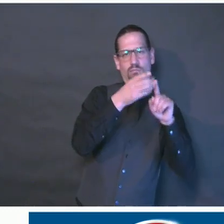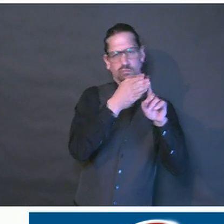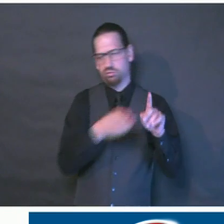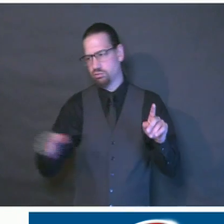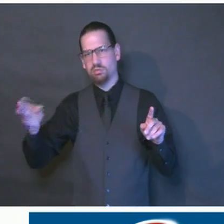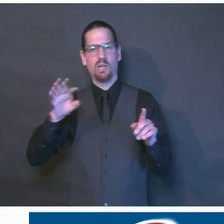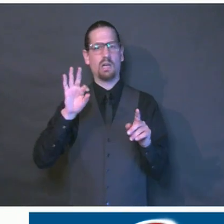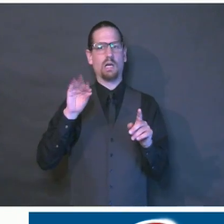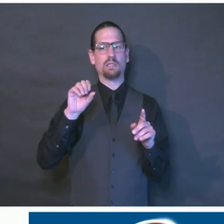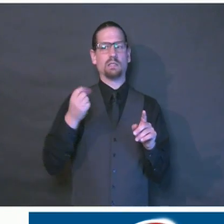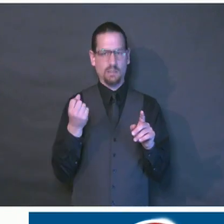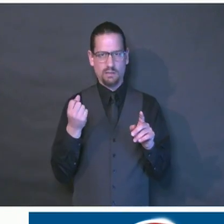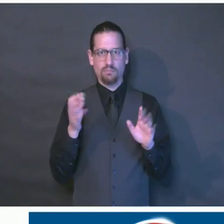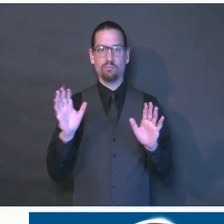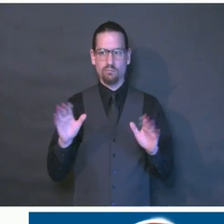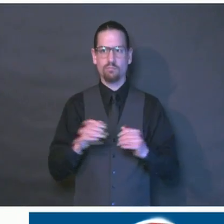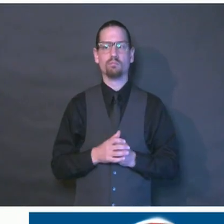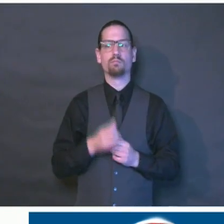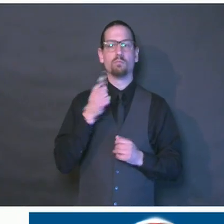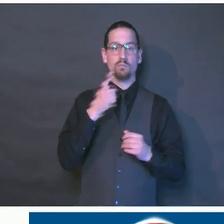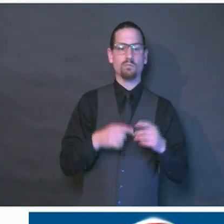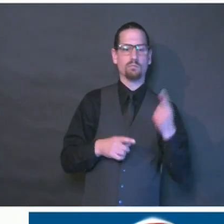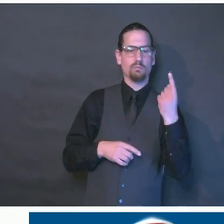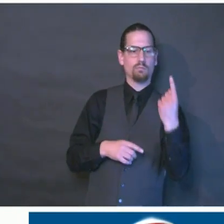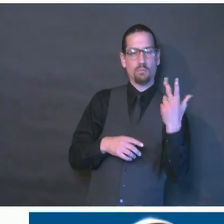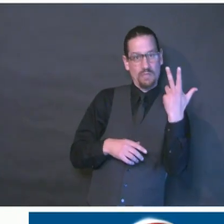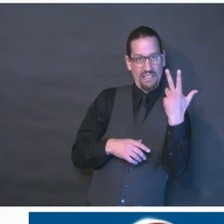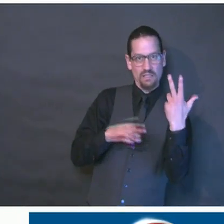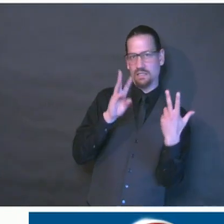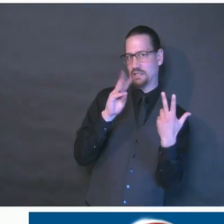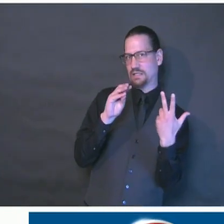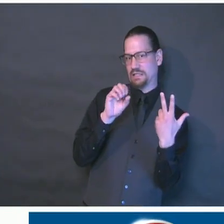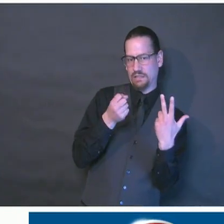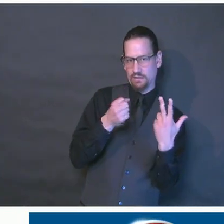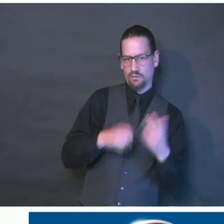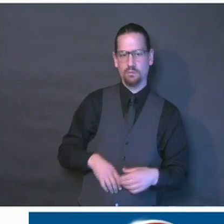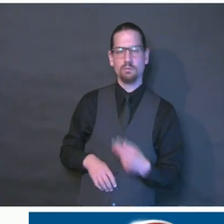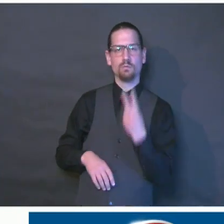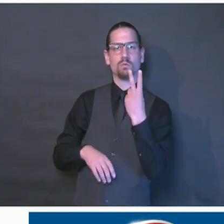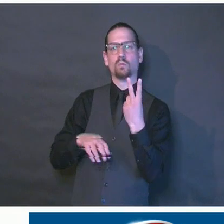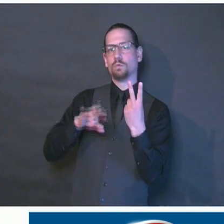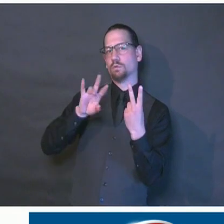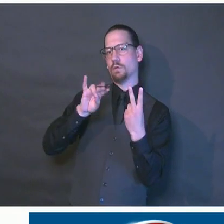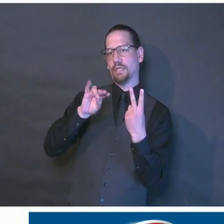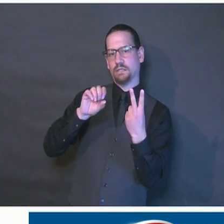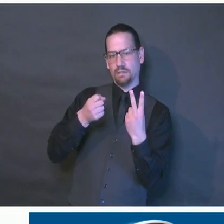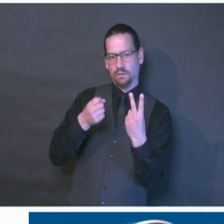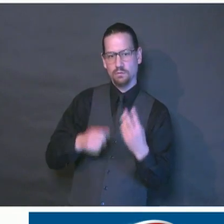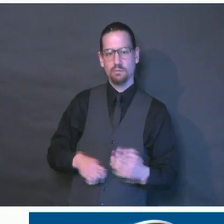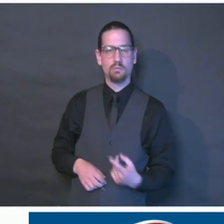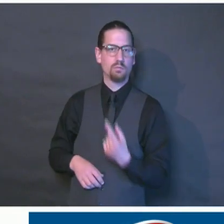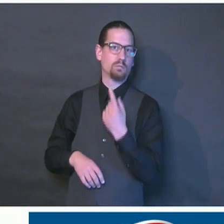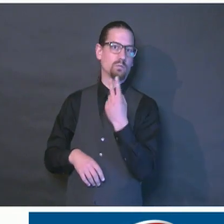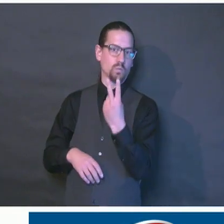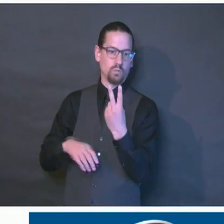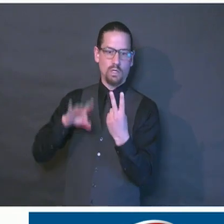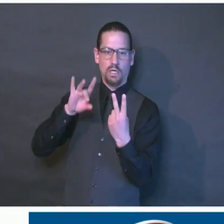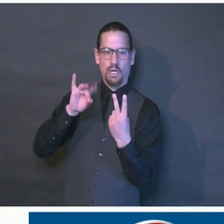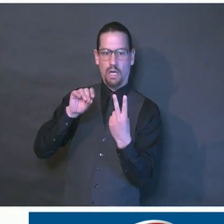60s, 2 people were in their 70s, 2 were in their 80s, and 1 person was in their 90s.